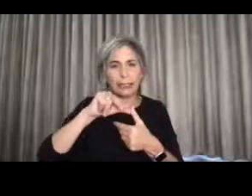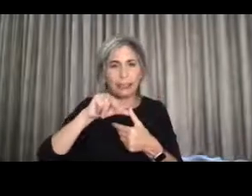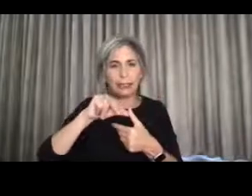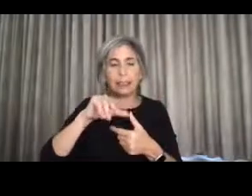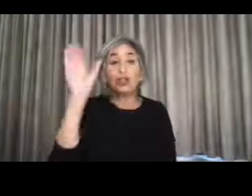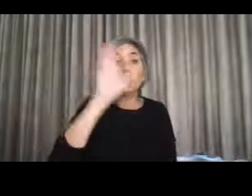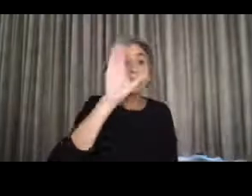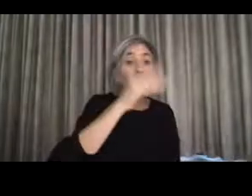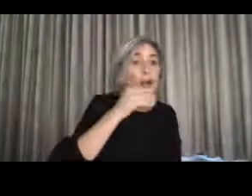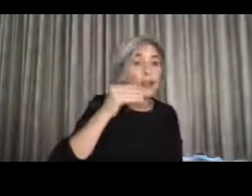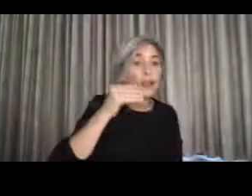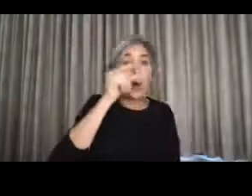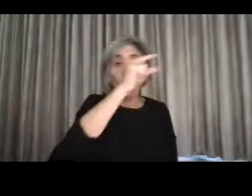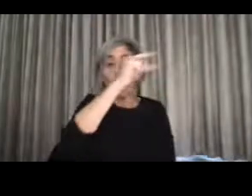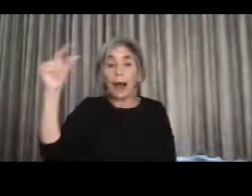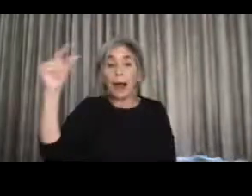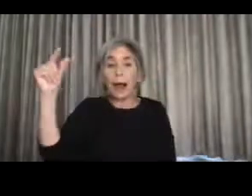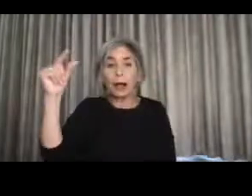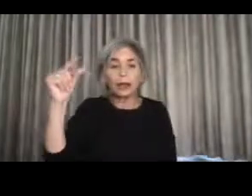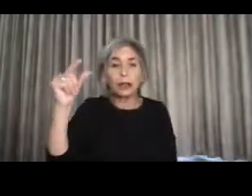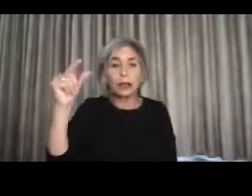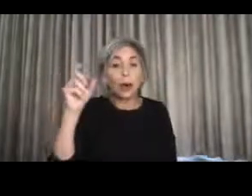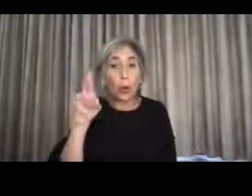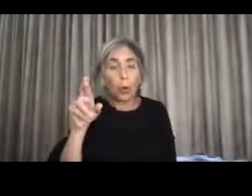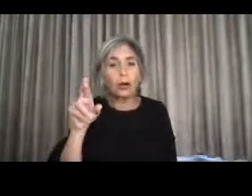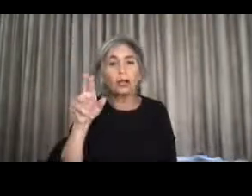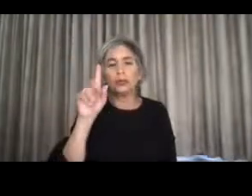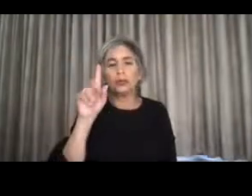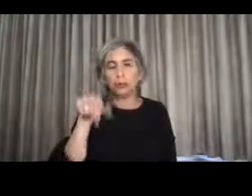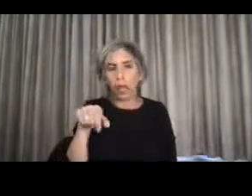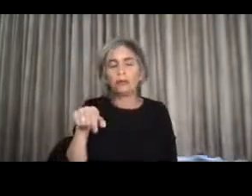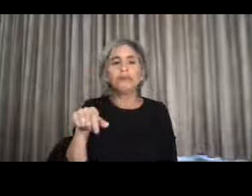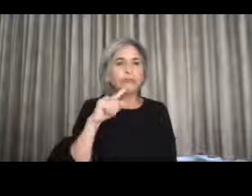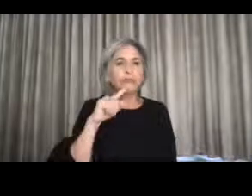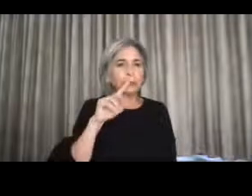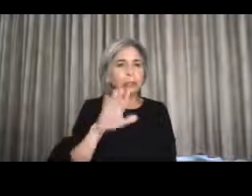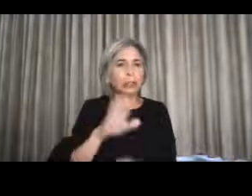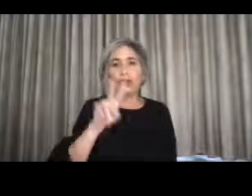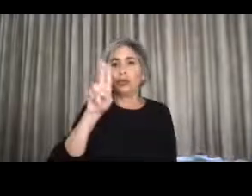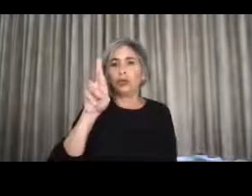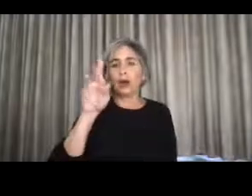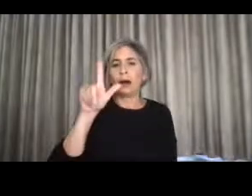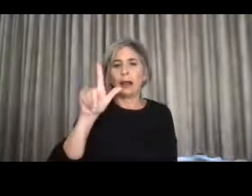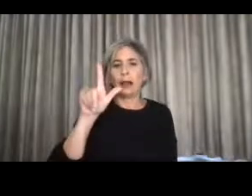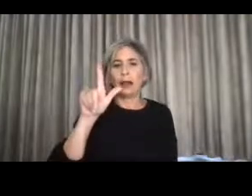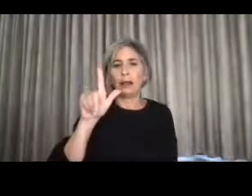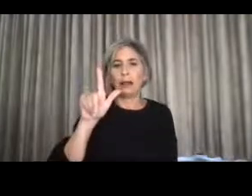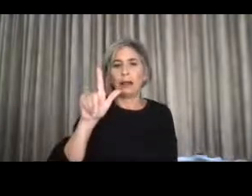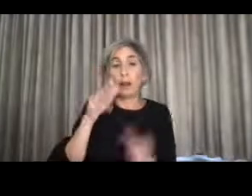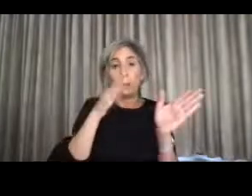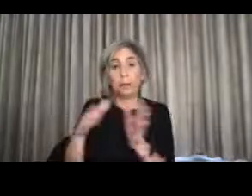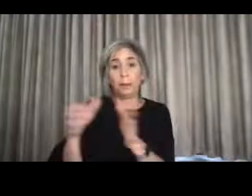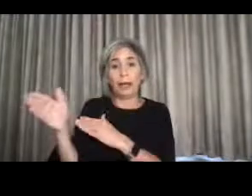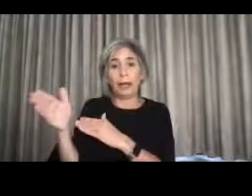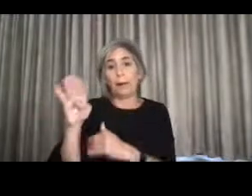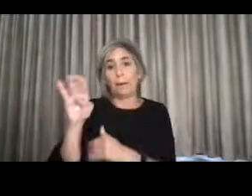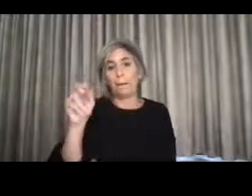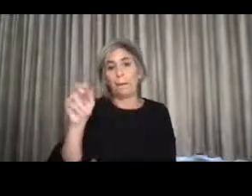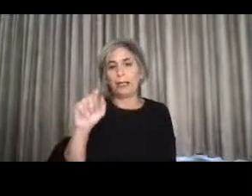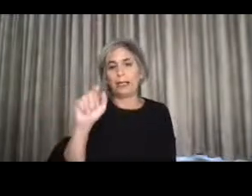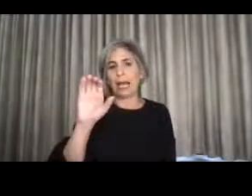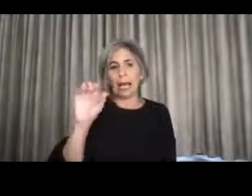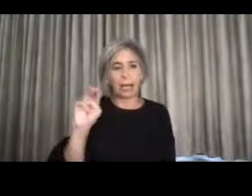of boynton-beach.org, or if you visit a dedicated URL called prepareboynton.com, that will bring you to the